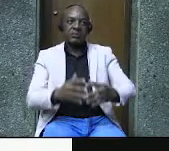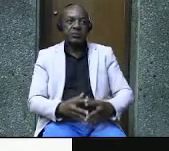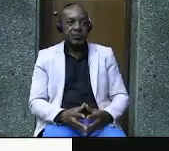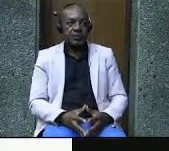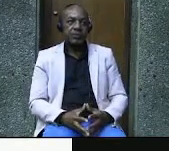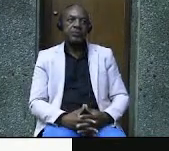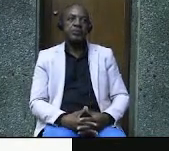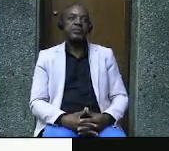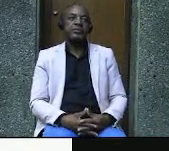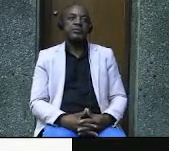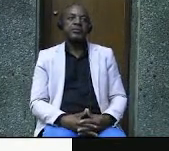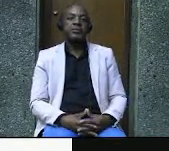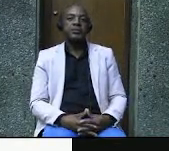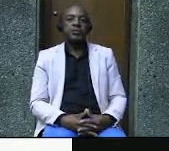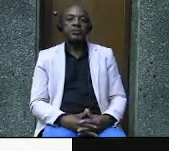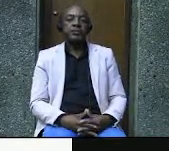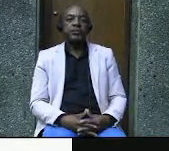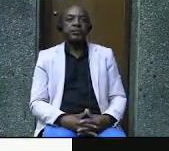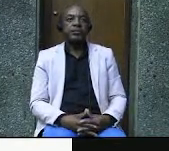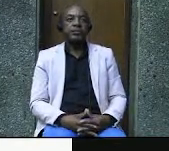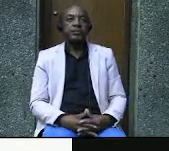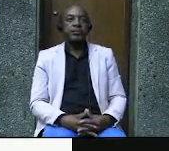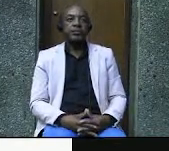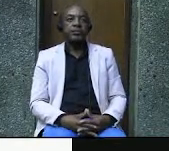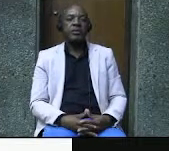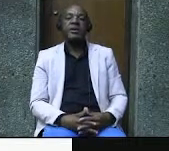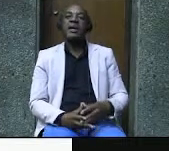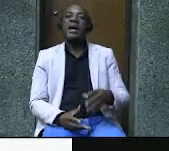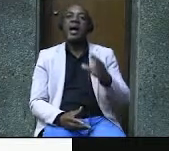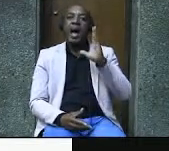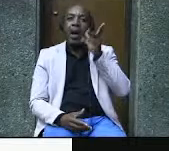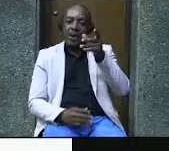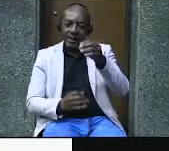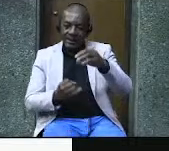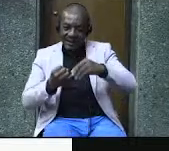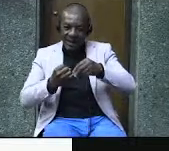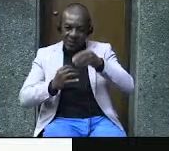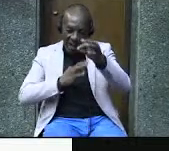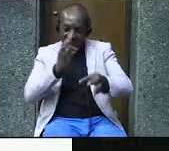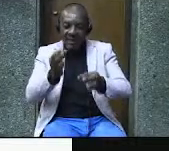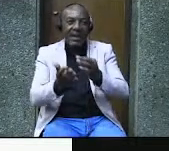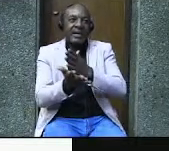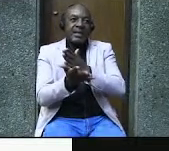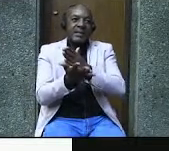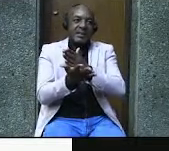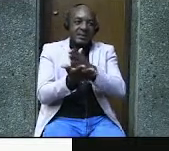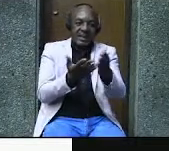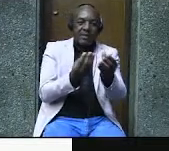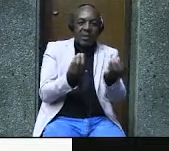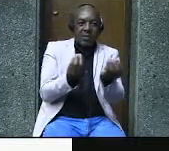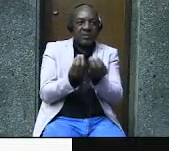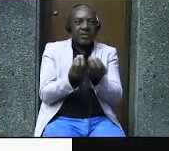Piece of legislation. I will try to explain some of the things